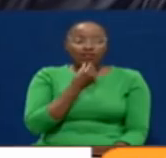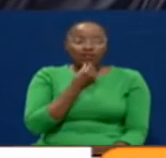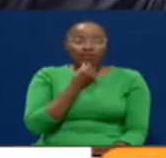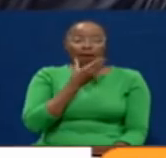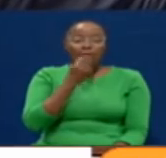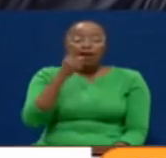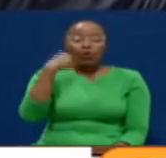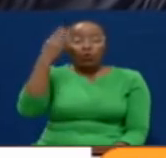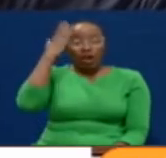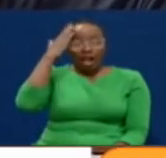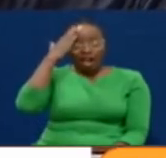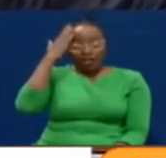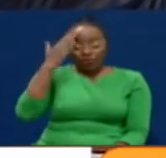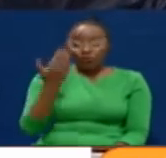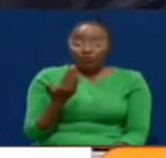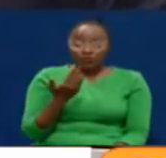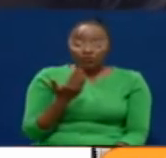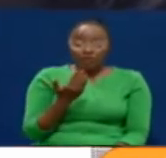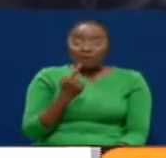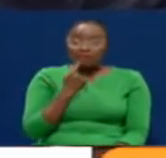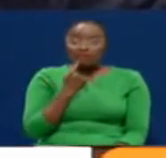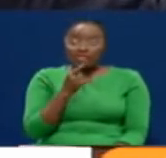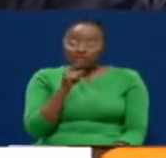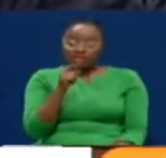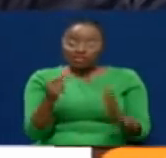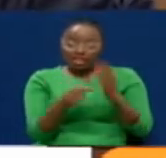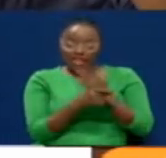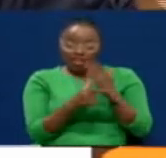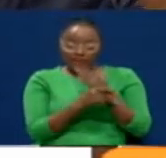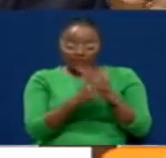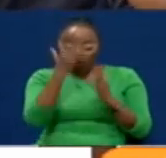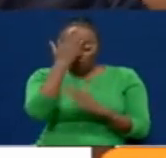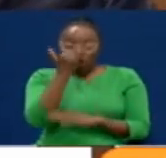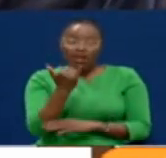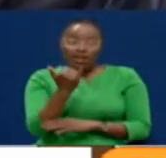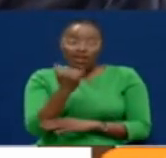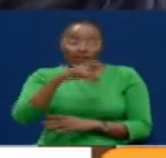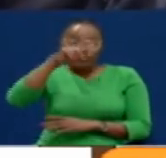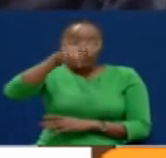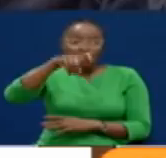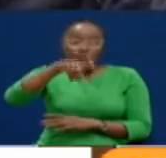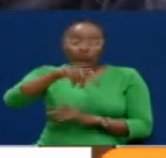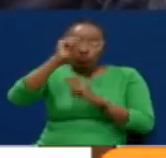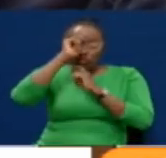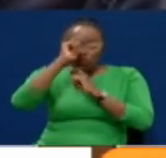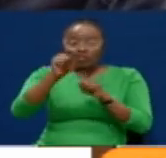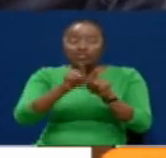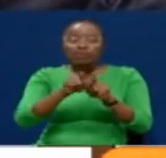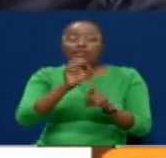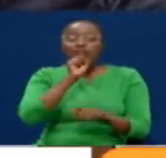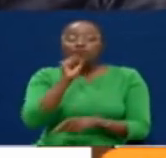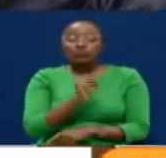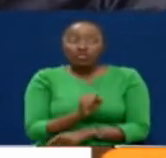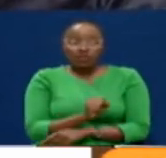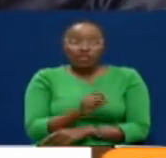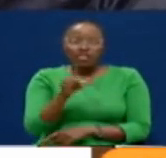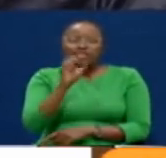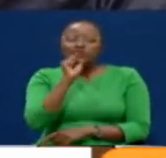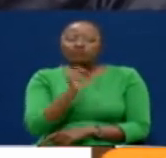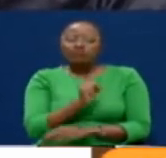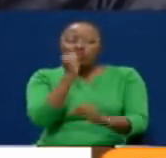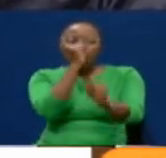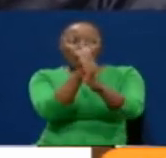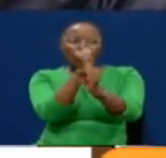whom I know, I mean, let me call him that name because we are really supposed to respect him as a mzee. Yes. Yule mzee wa